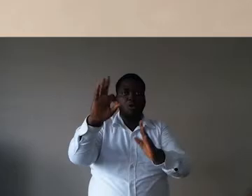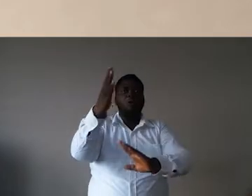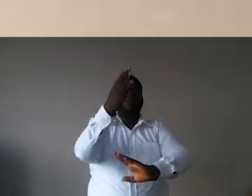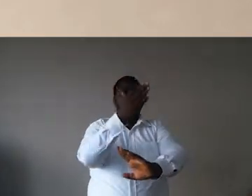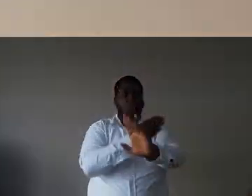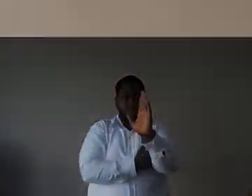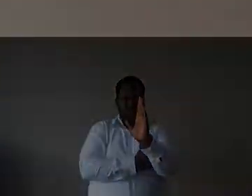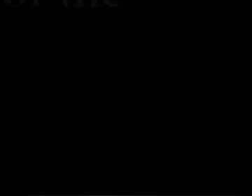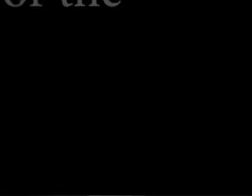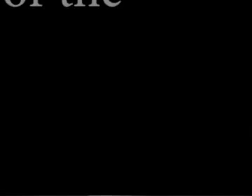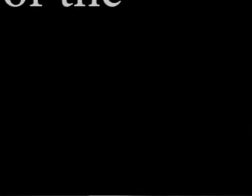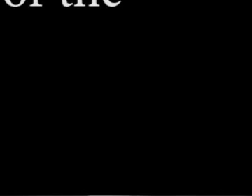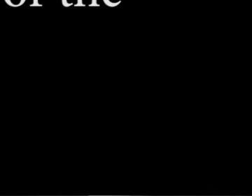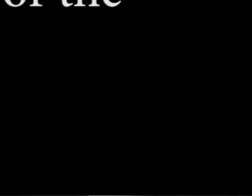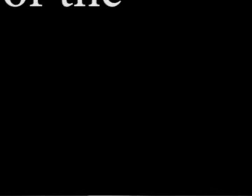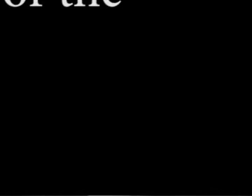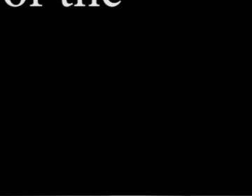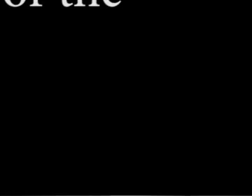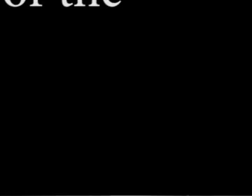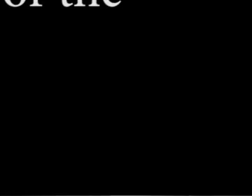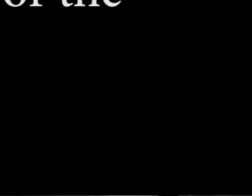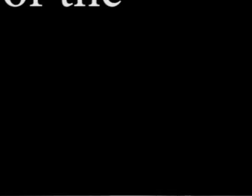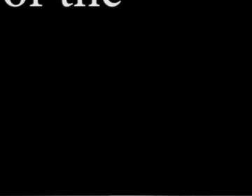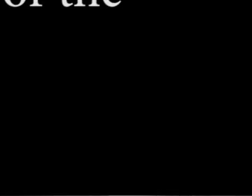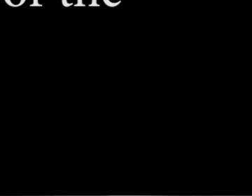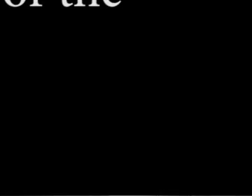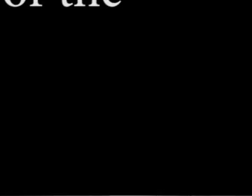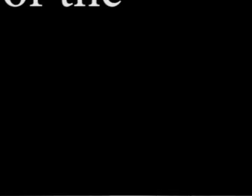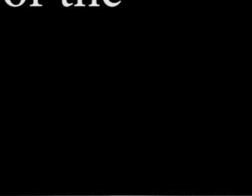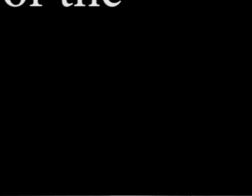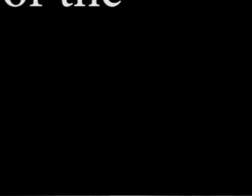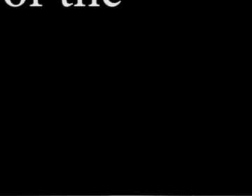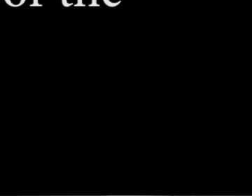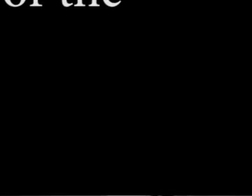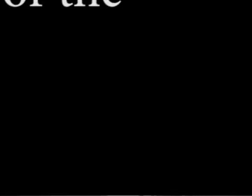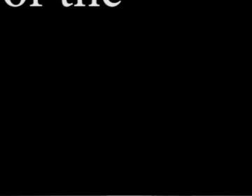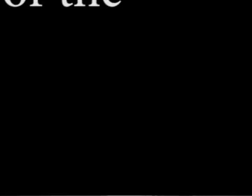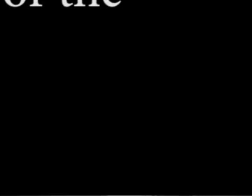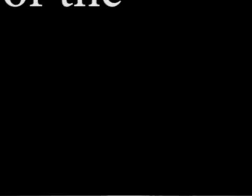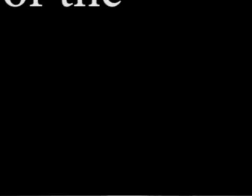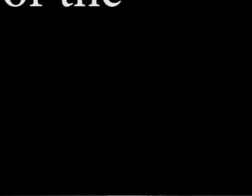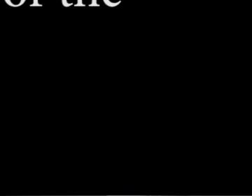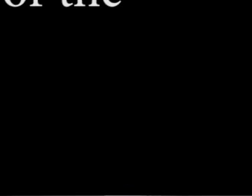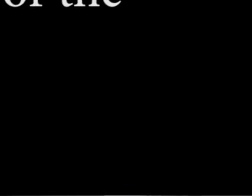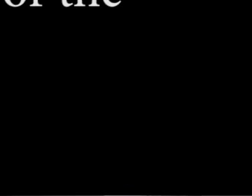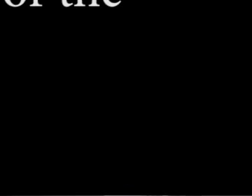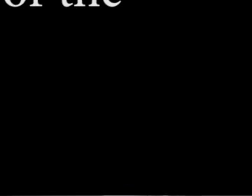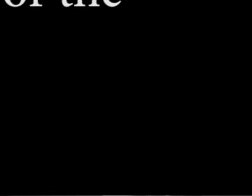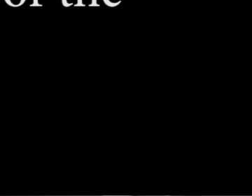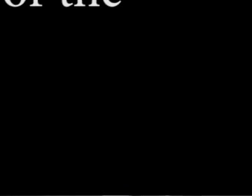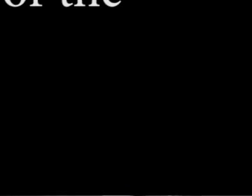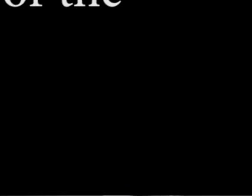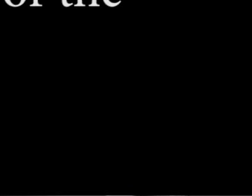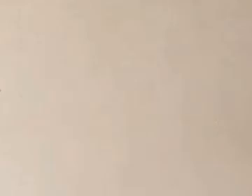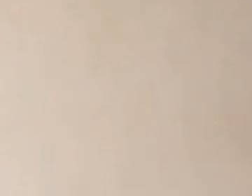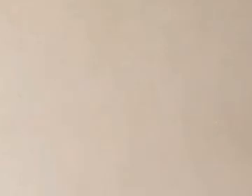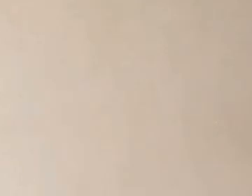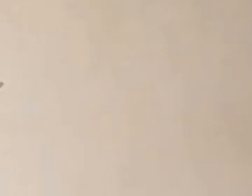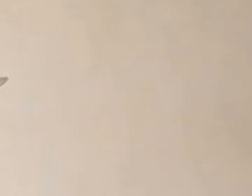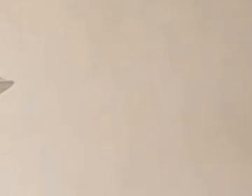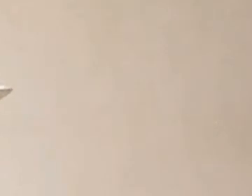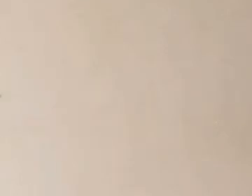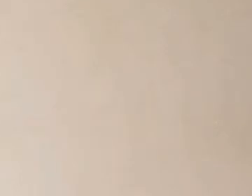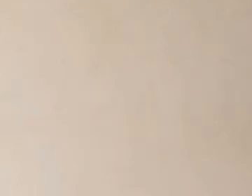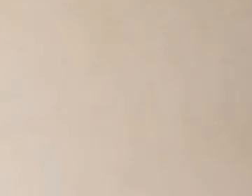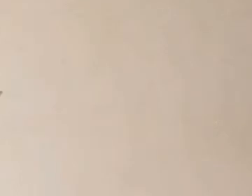things that you practice, the things that you do as religious practices in order for you to be saved. For God has said